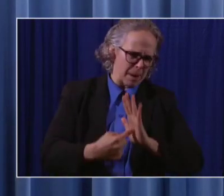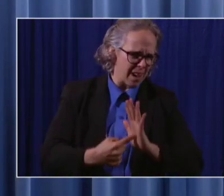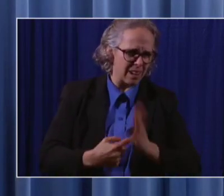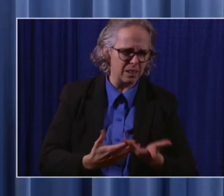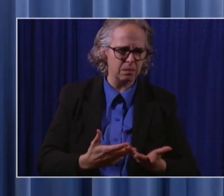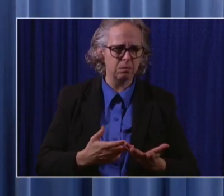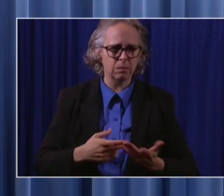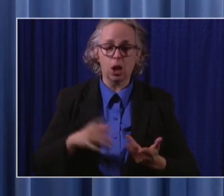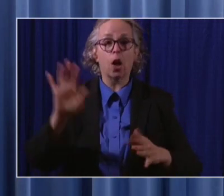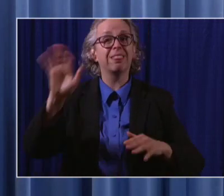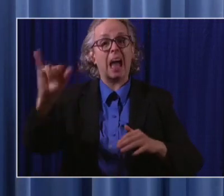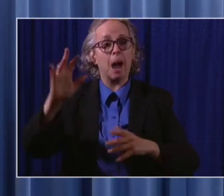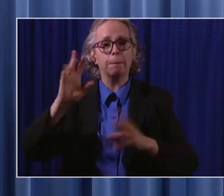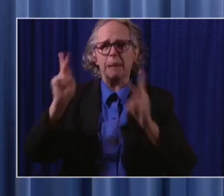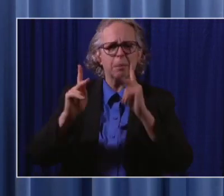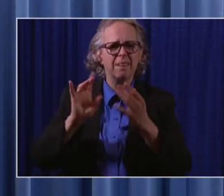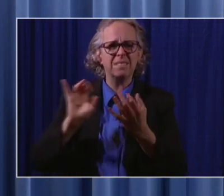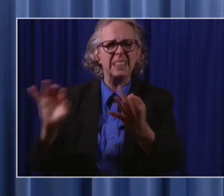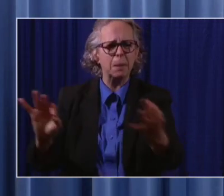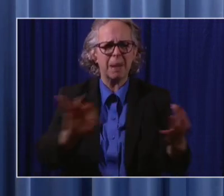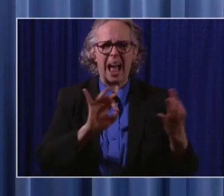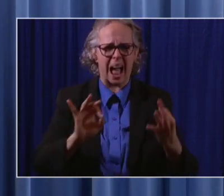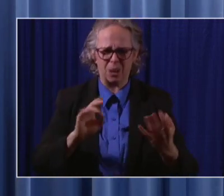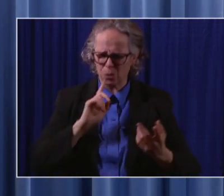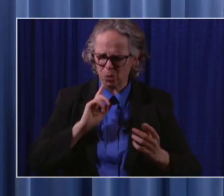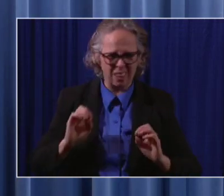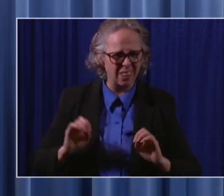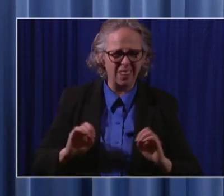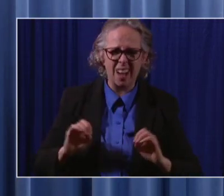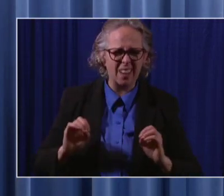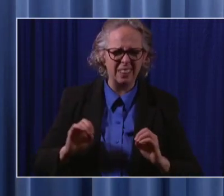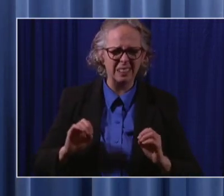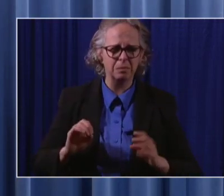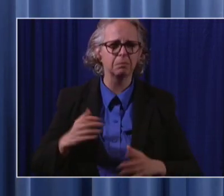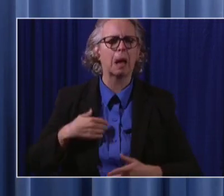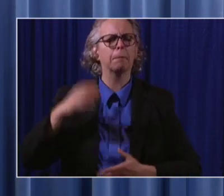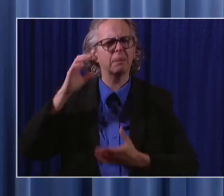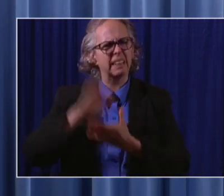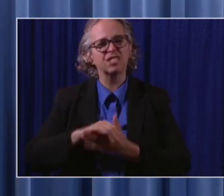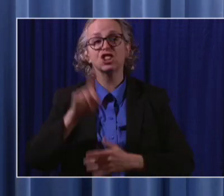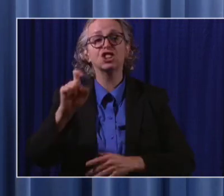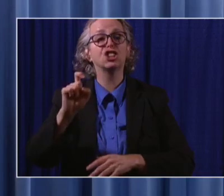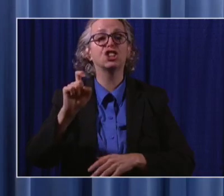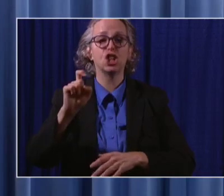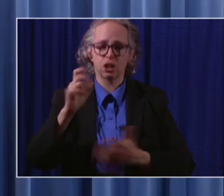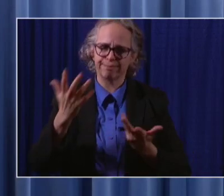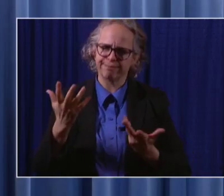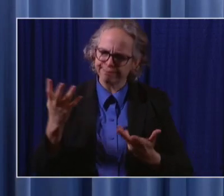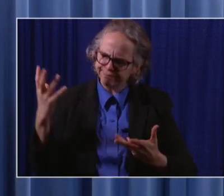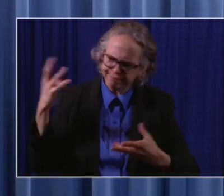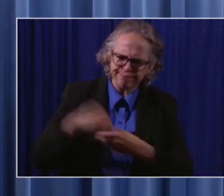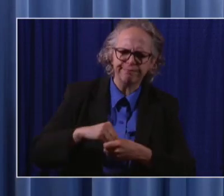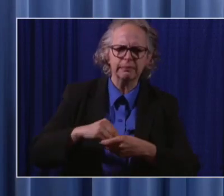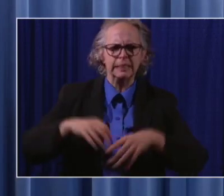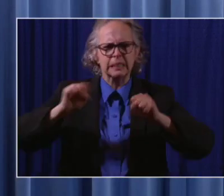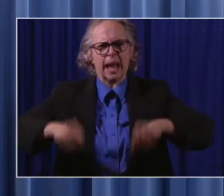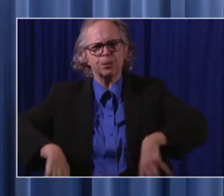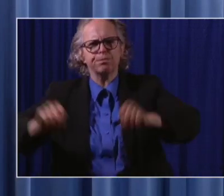have done, I believe, is had a full hearing on this, full opportunity, and really sought